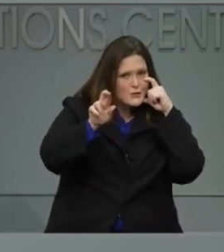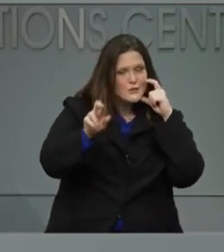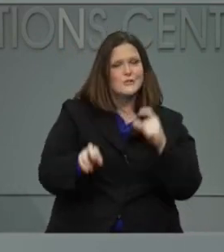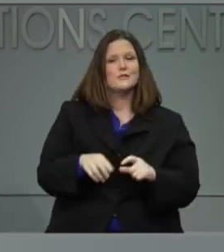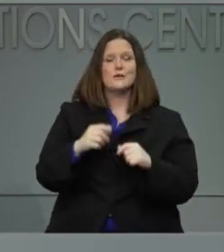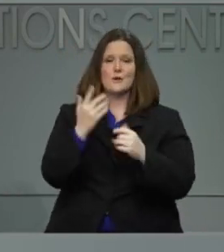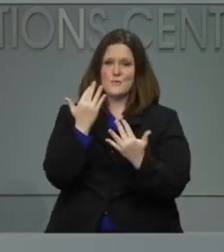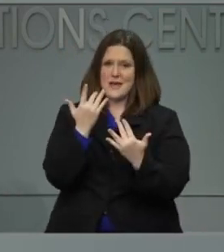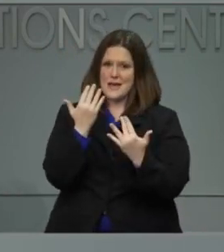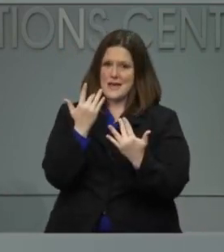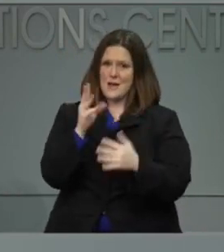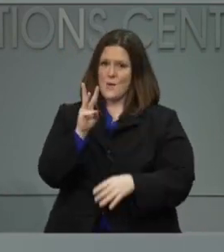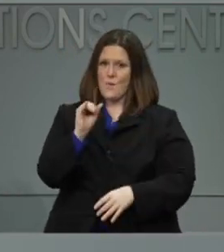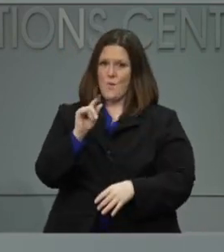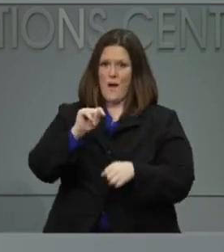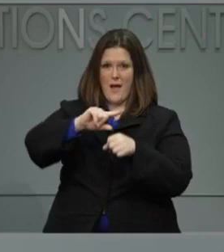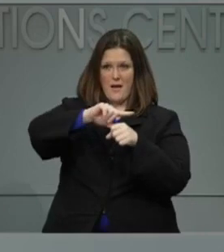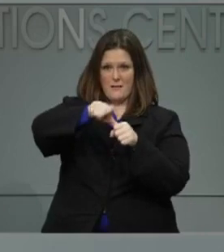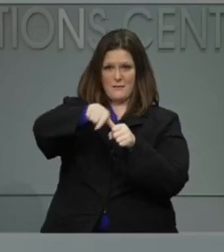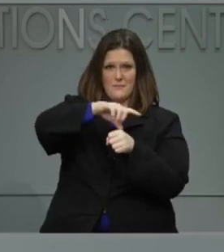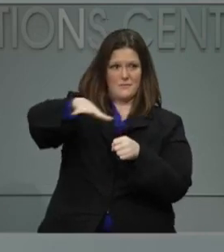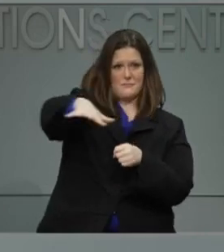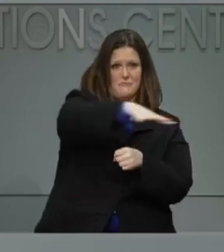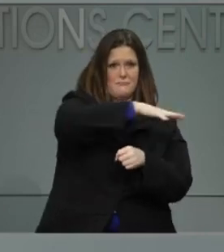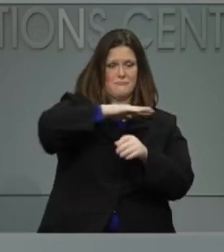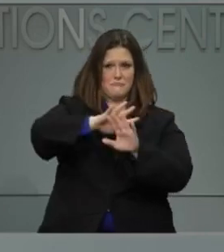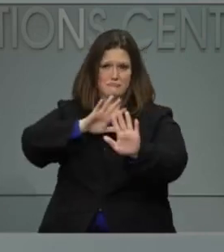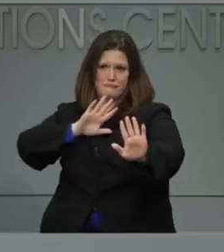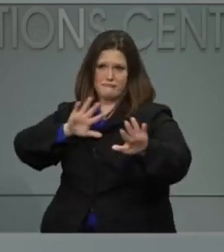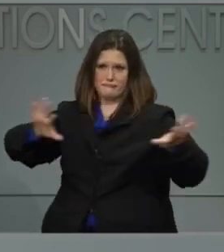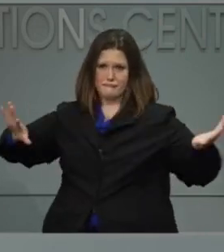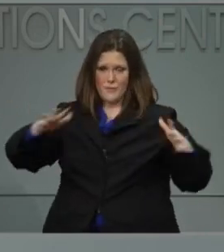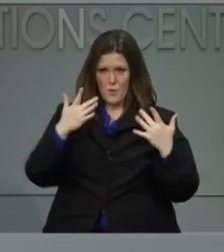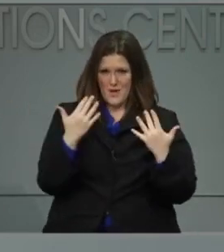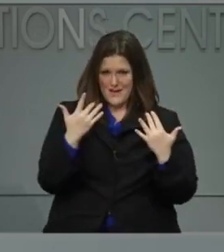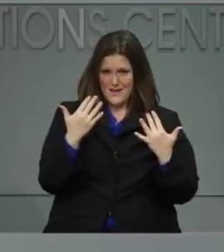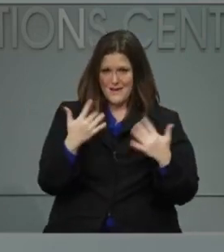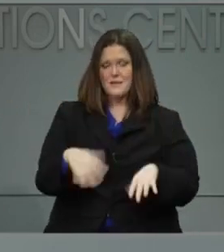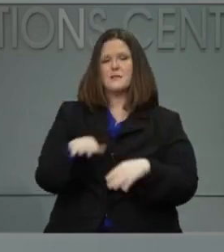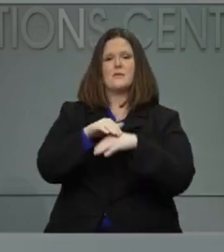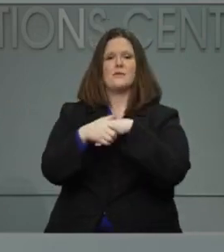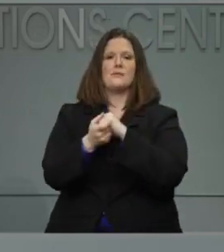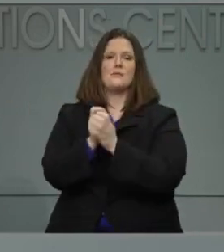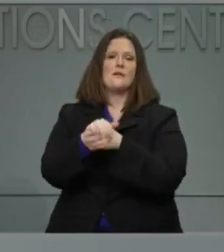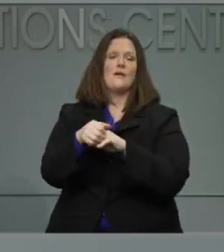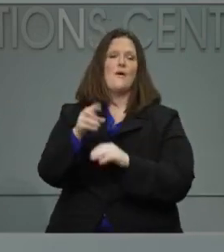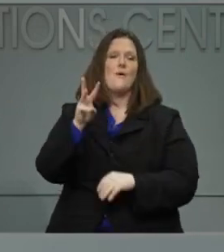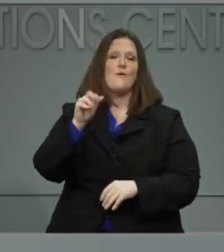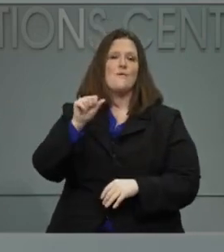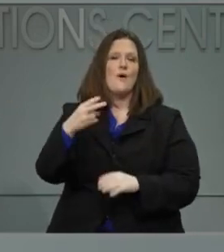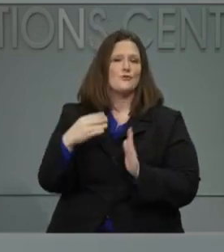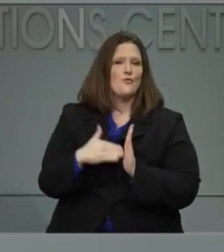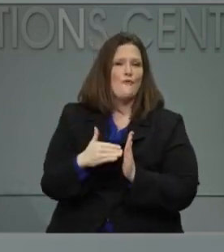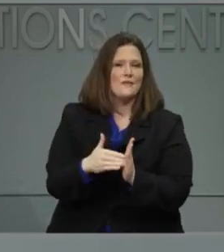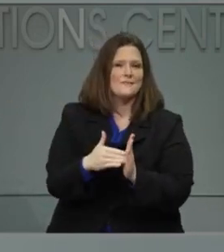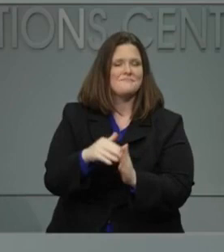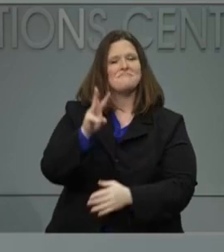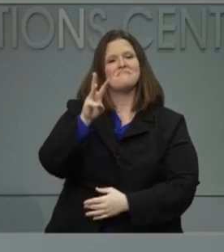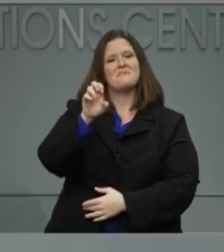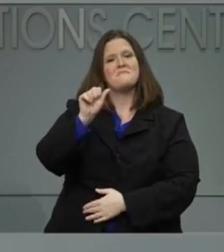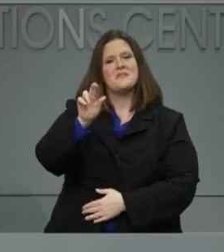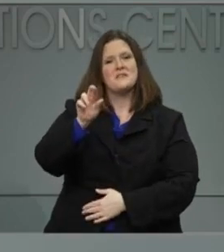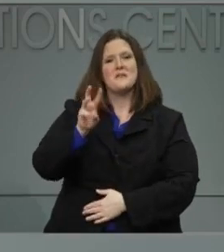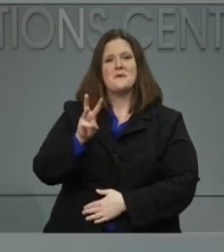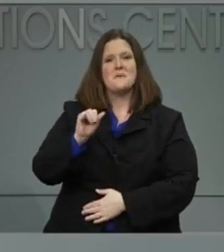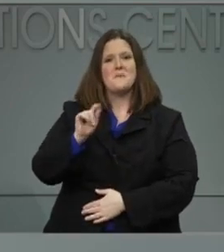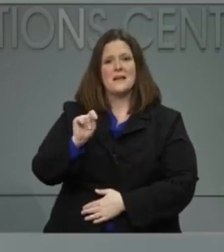6 feet apart, and washing your hands often. It's the 3 W's: wear, wait, and wash. So with that, it's